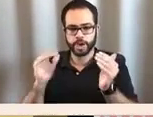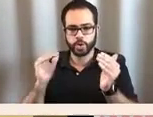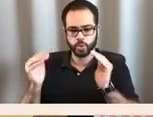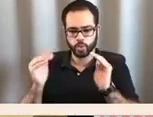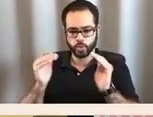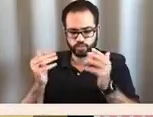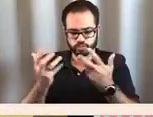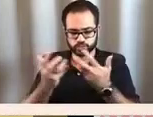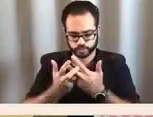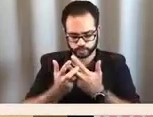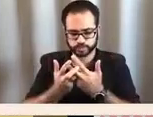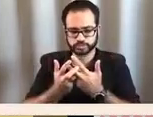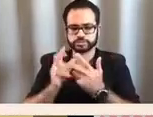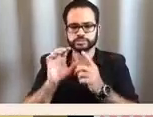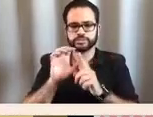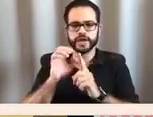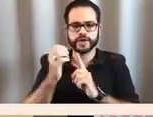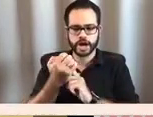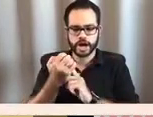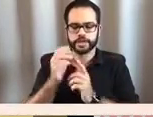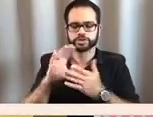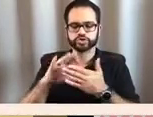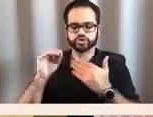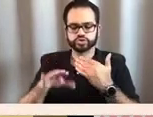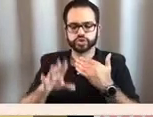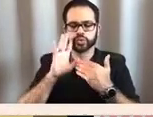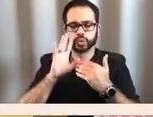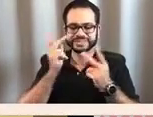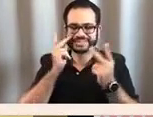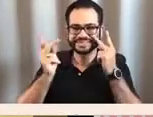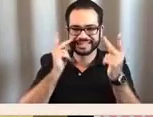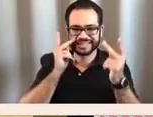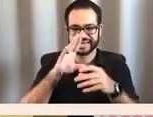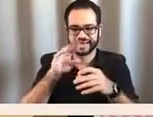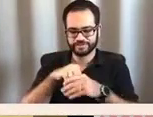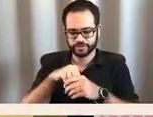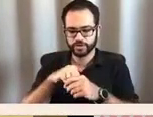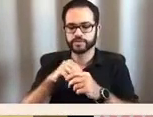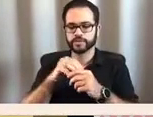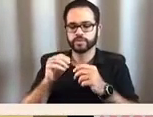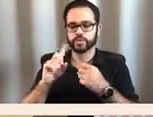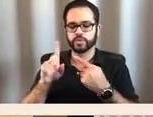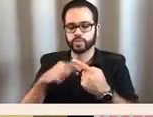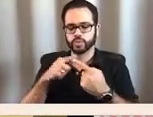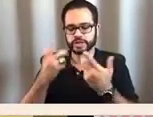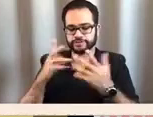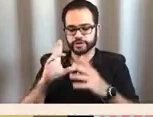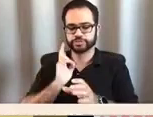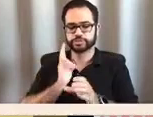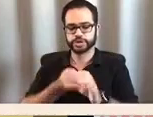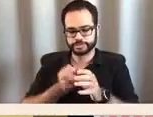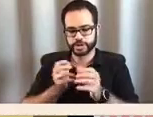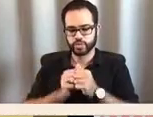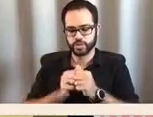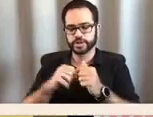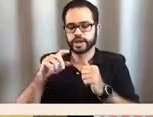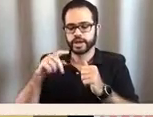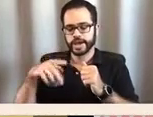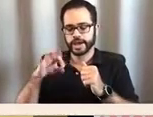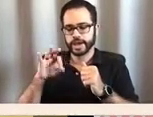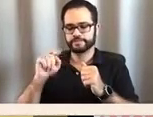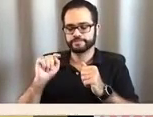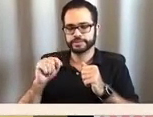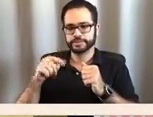the environment that students will see and be in once they are participating in an